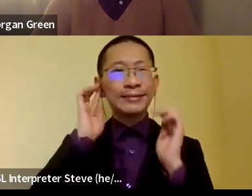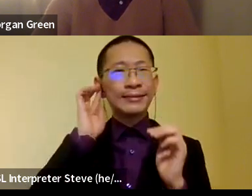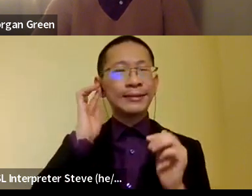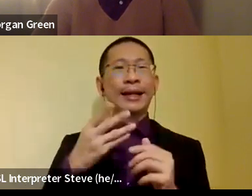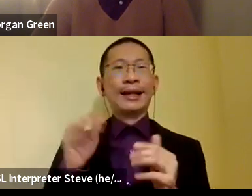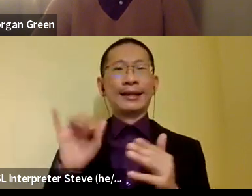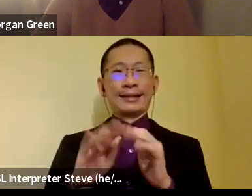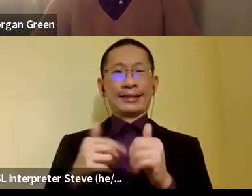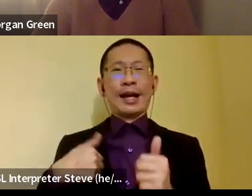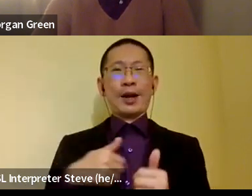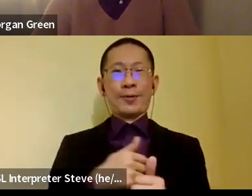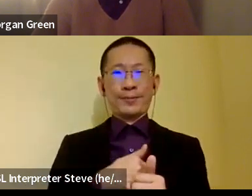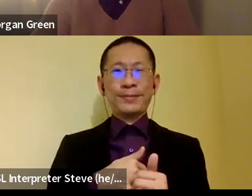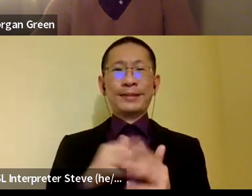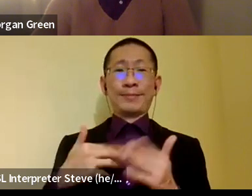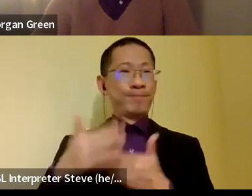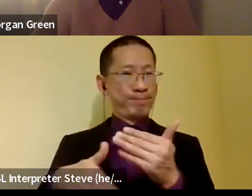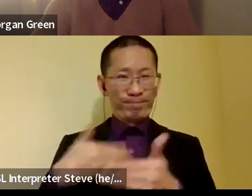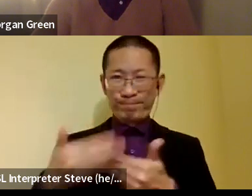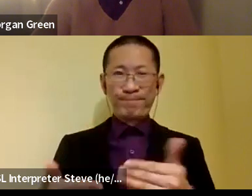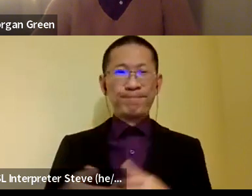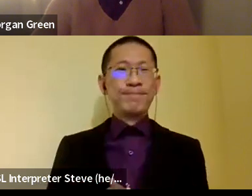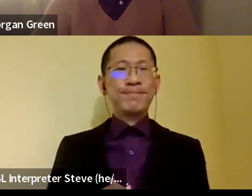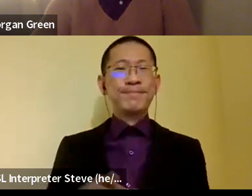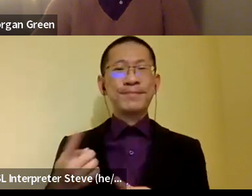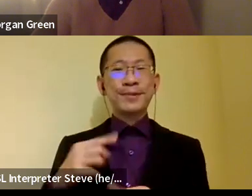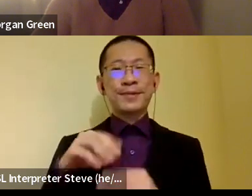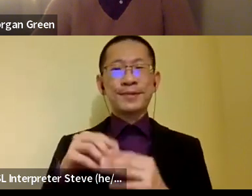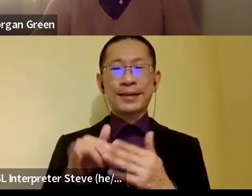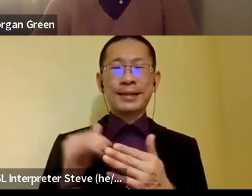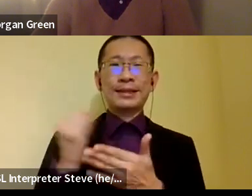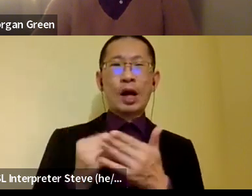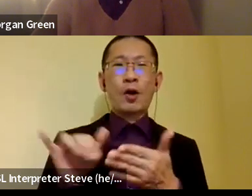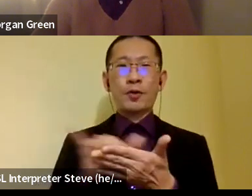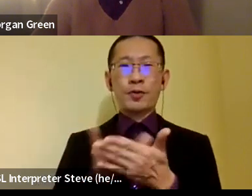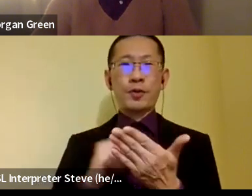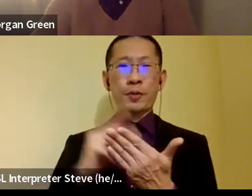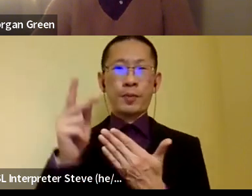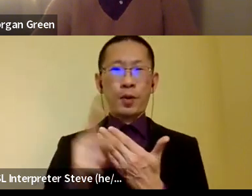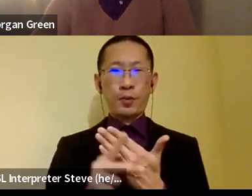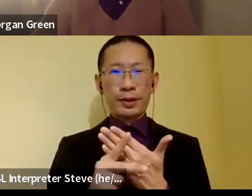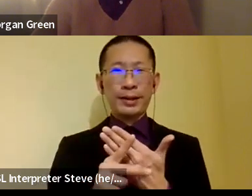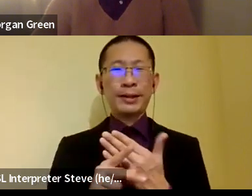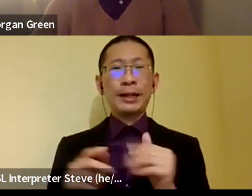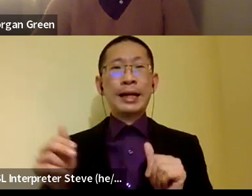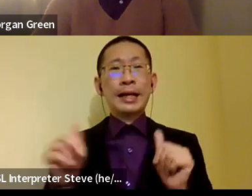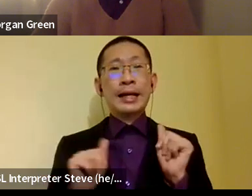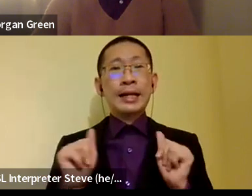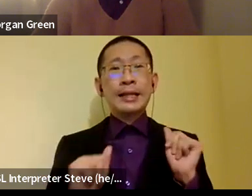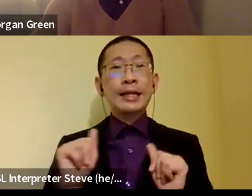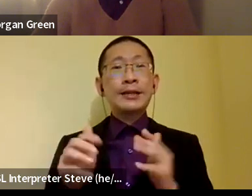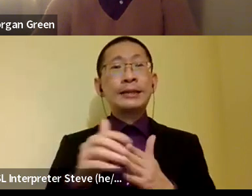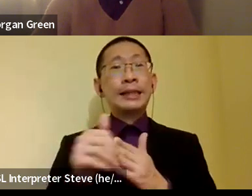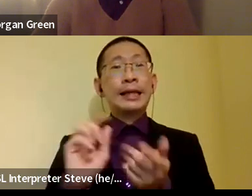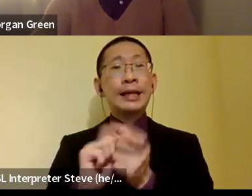you know, that's how we sort of roll. And we were part of this Art New York program, Theaters Leading Change. And